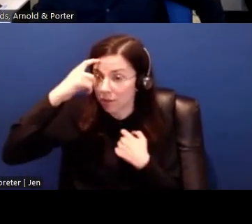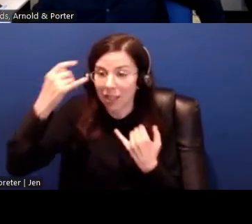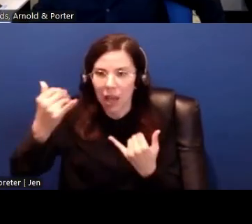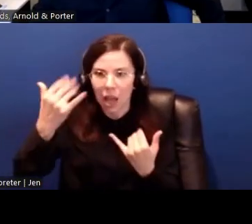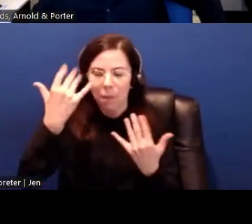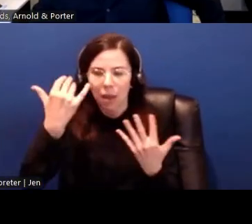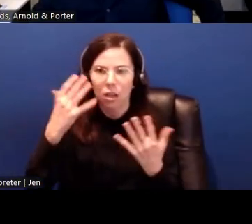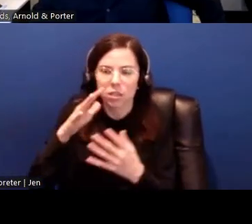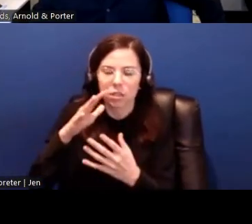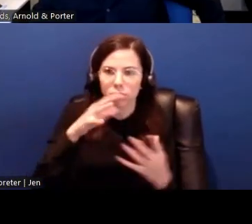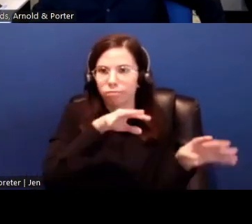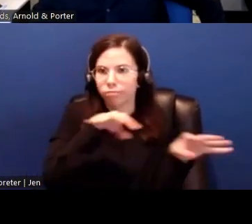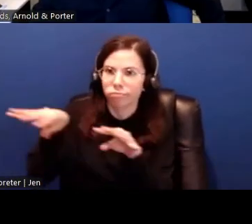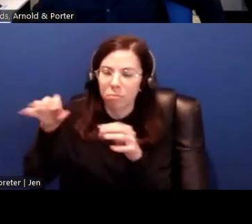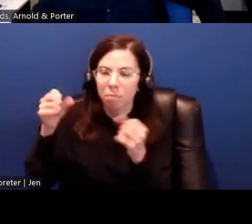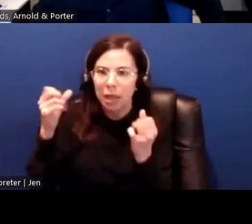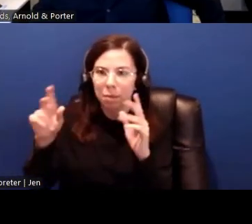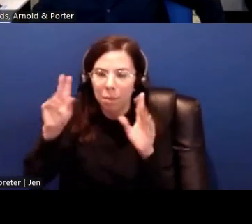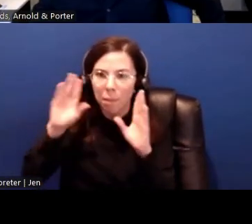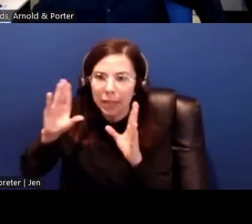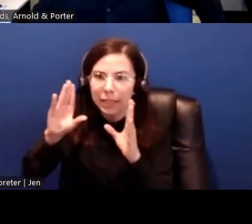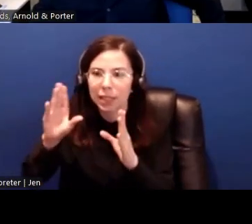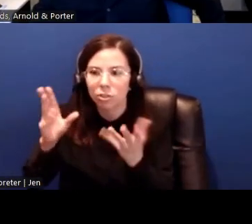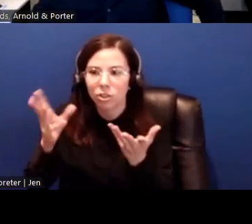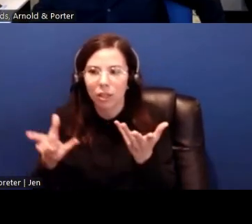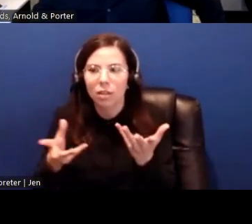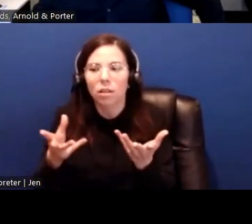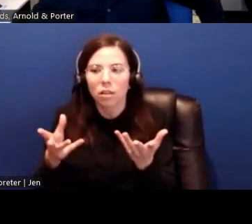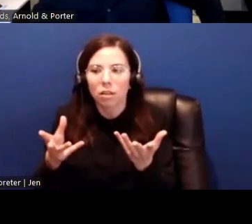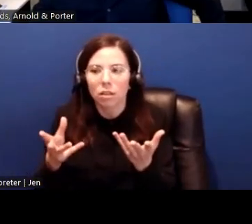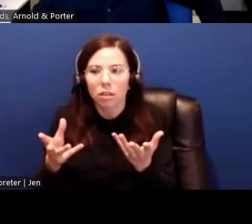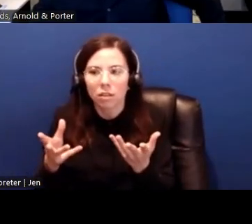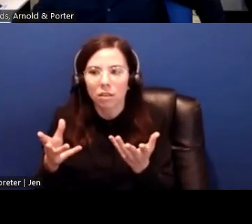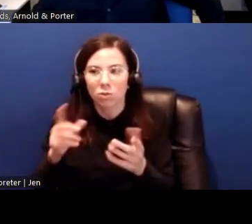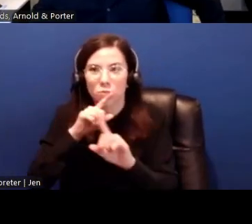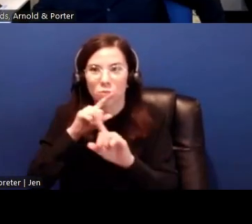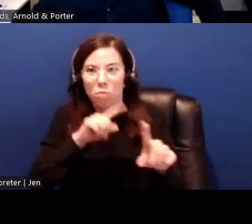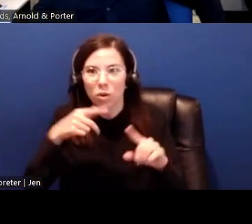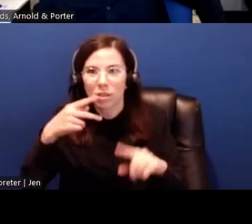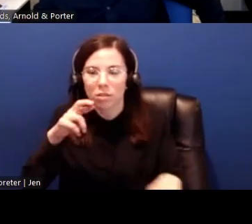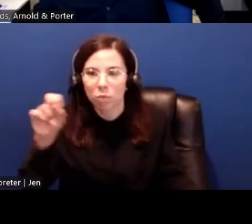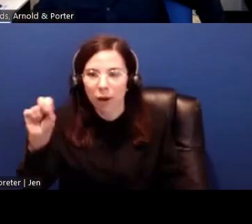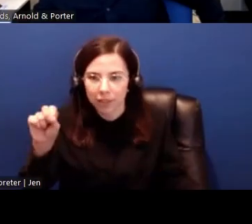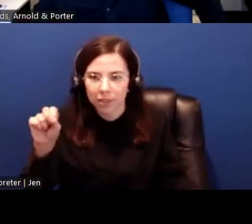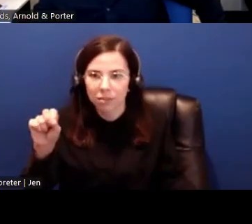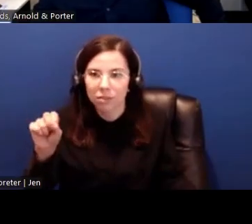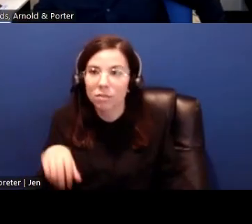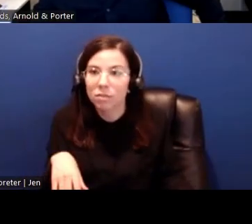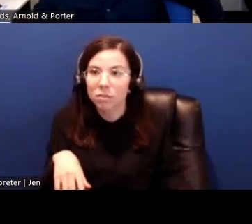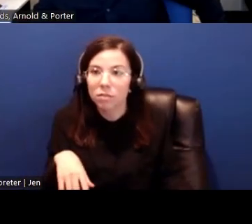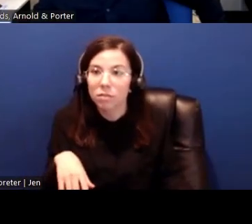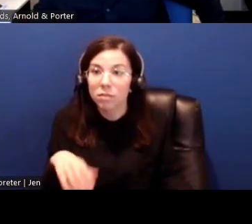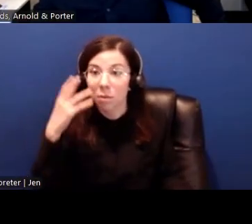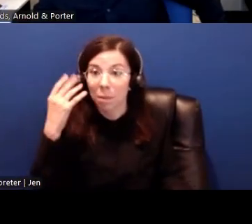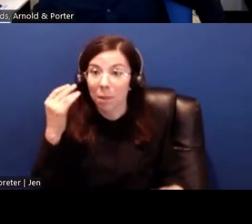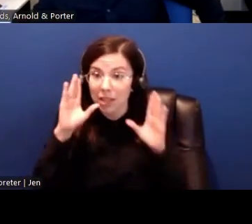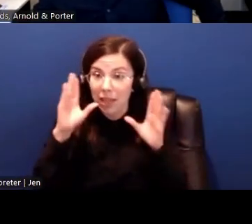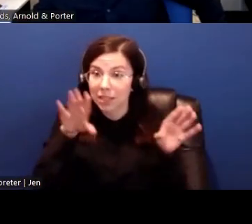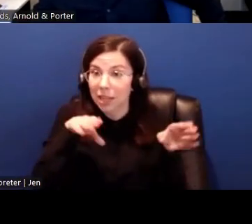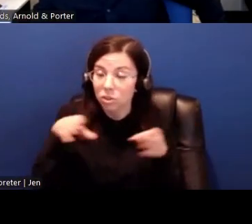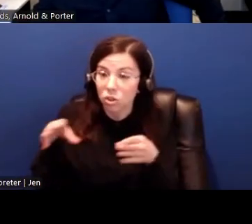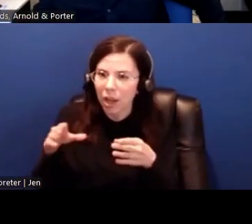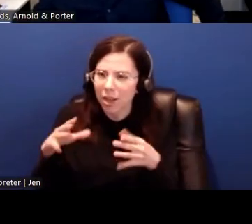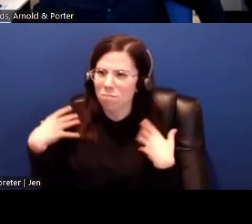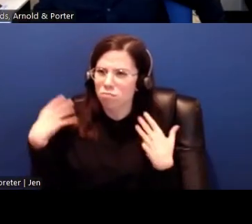that gained a lot of attention when reported in the press. As a result of that attention, the bravery of